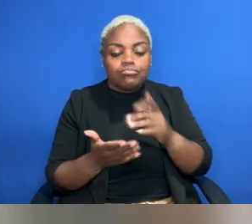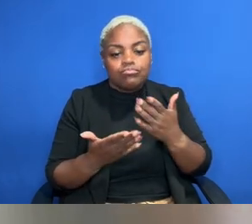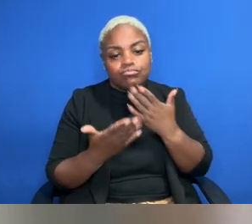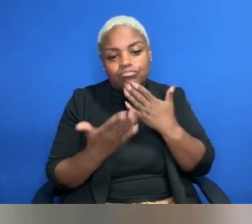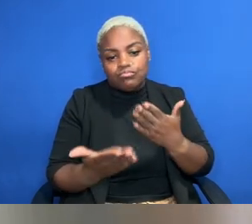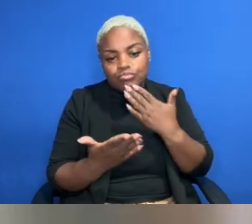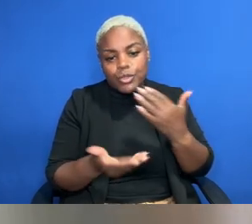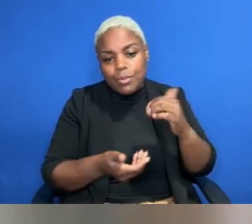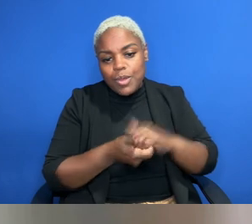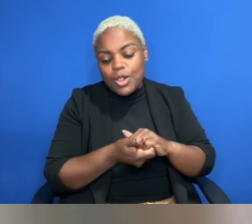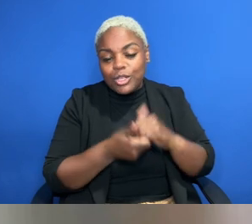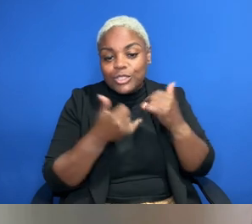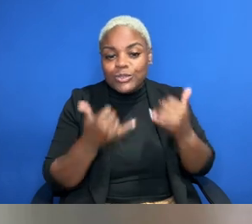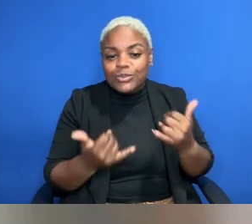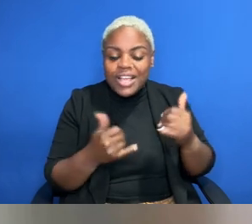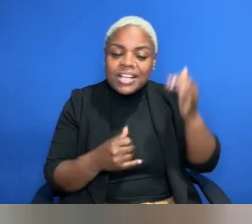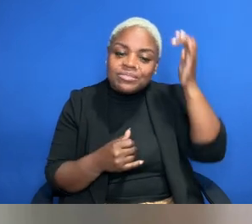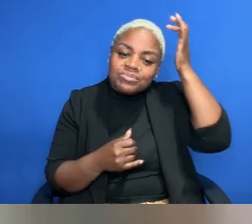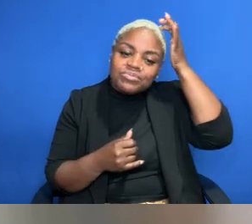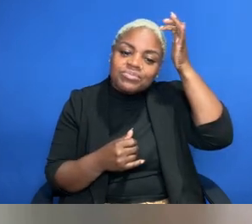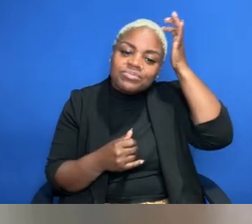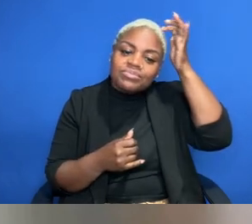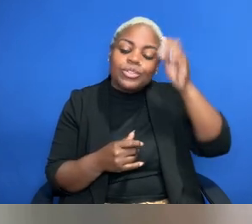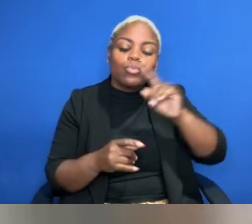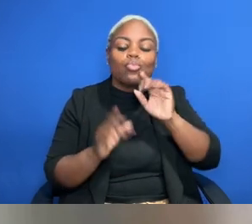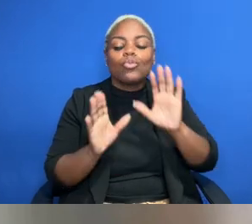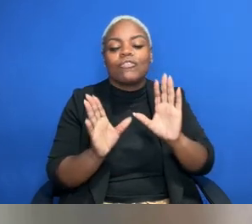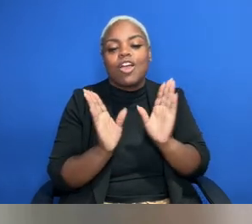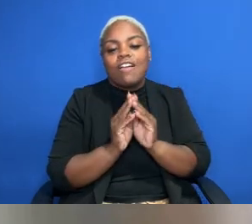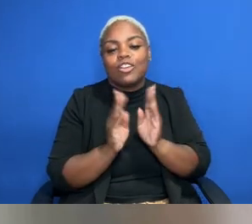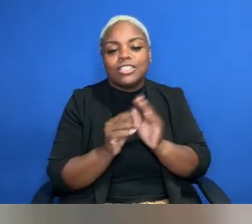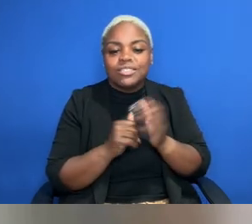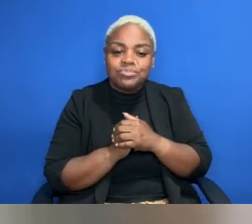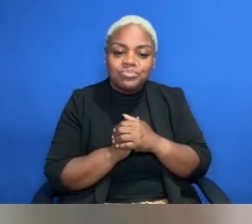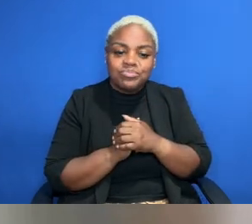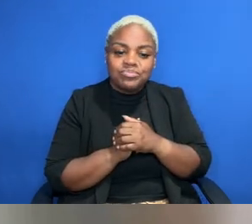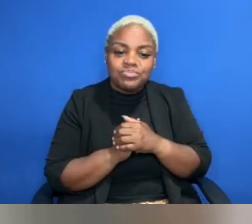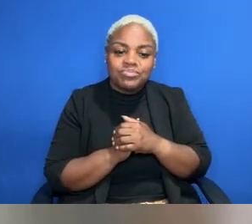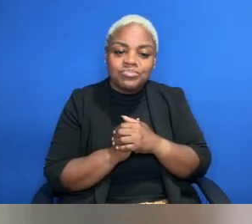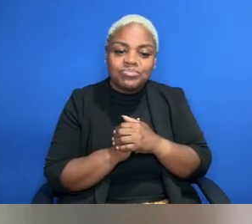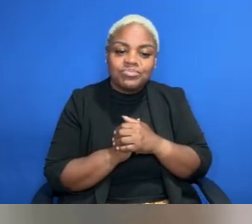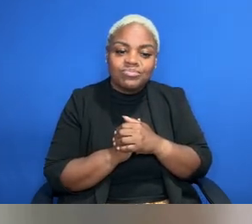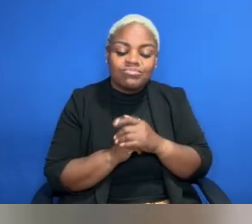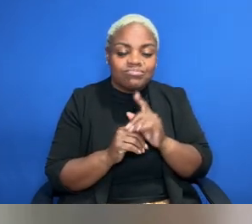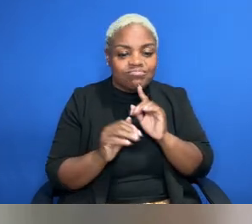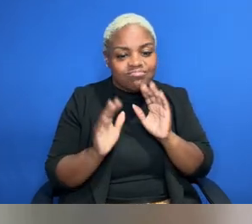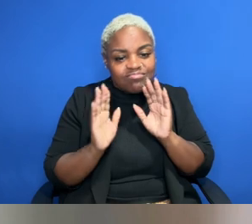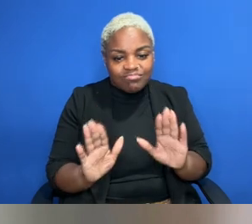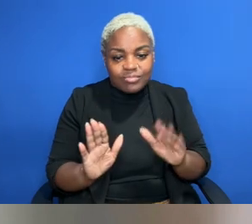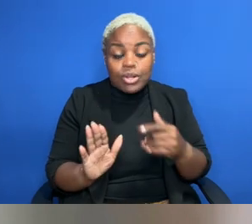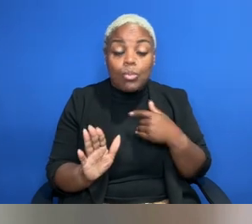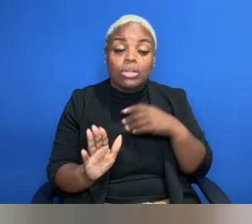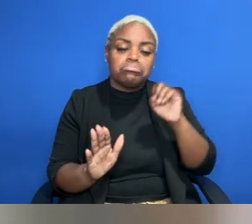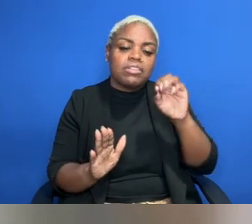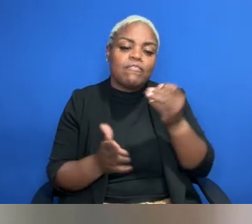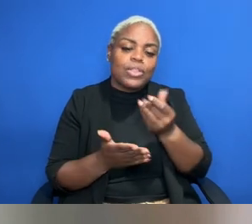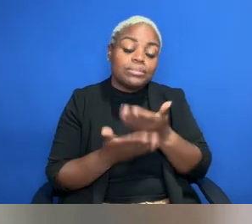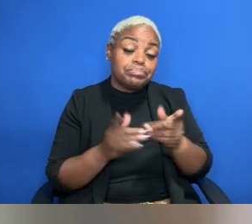here. We're very grateful to be a partner today in this wonderful